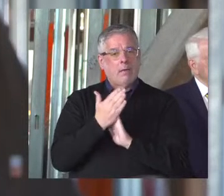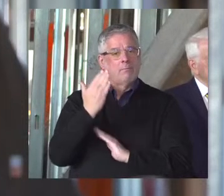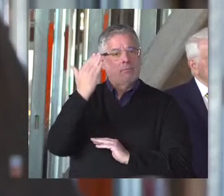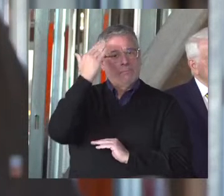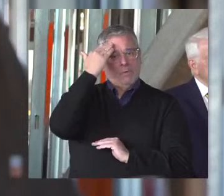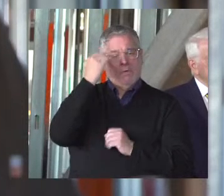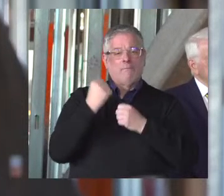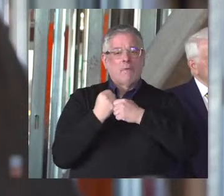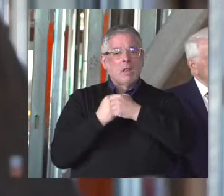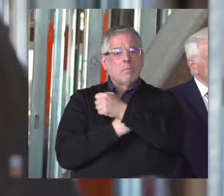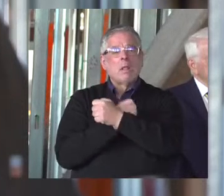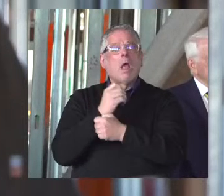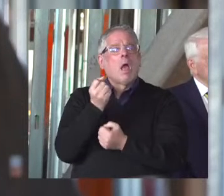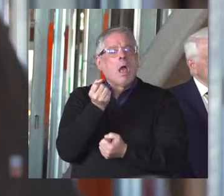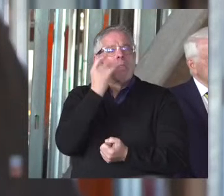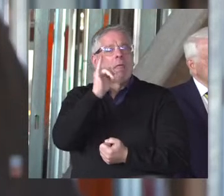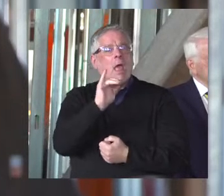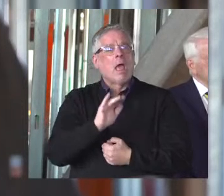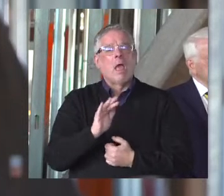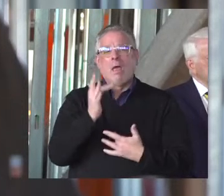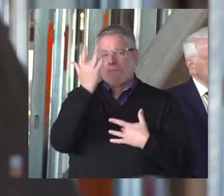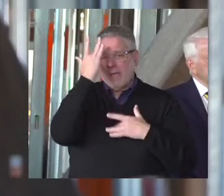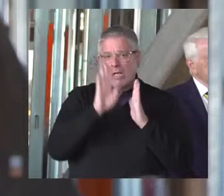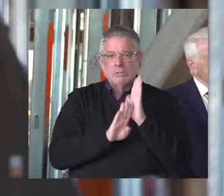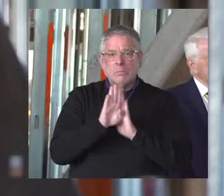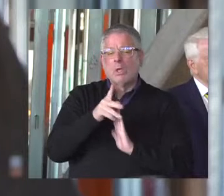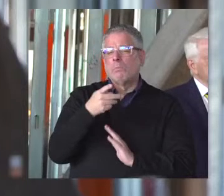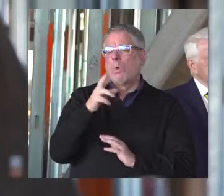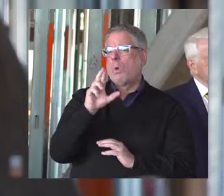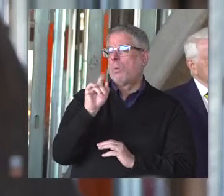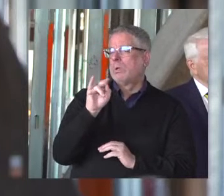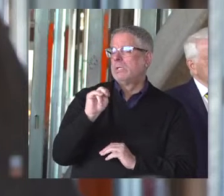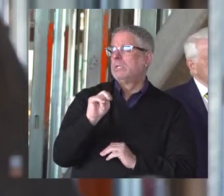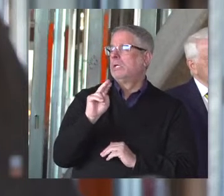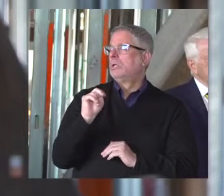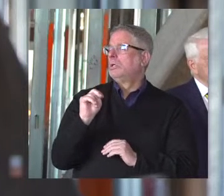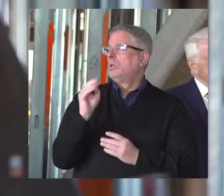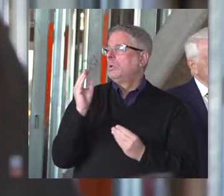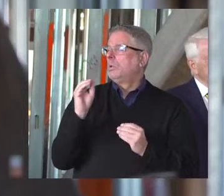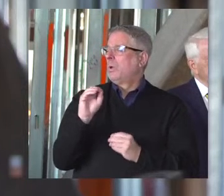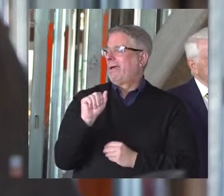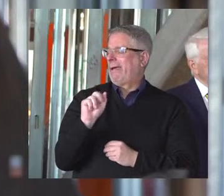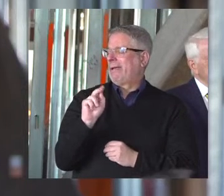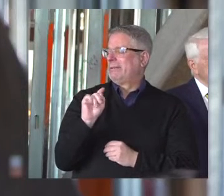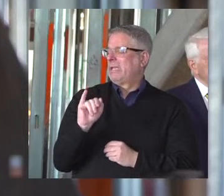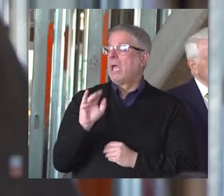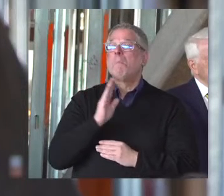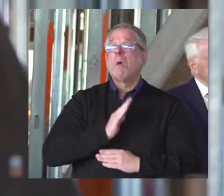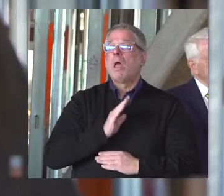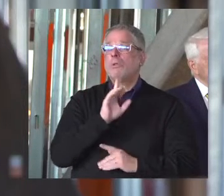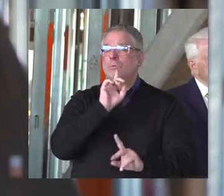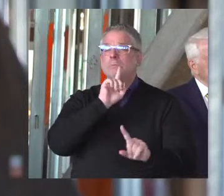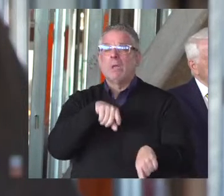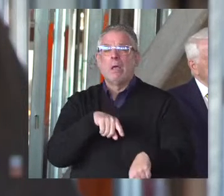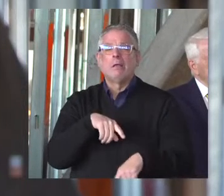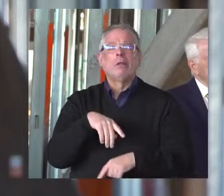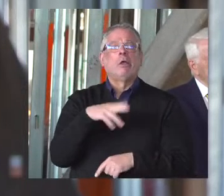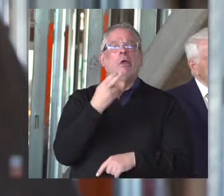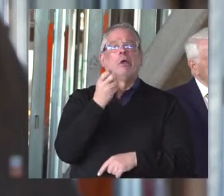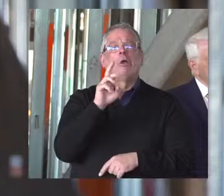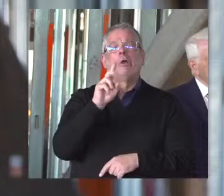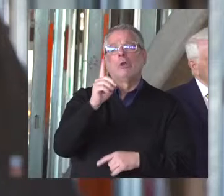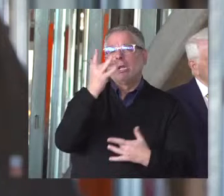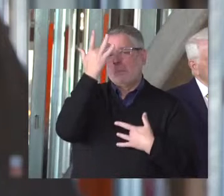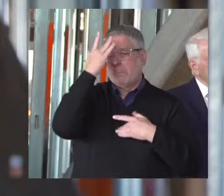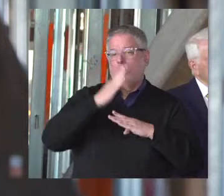the fundamentals of immunology: viral spike protein antigens, neutralizing antibody responses, herd immunity. We all